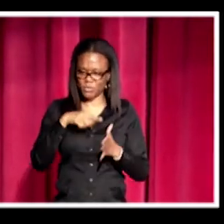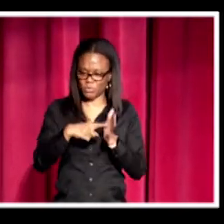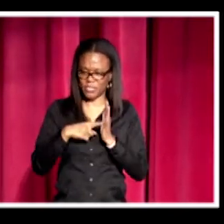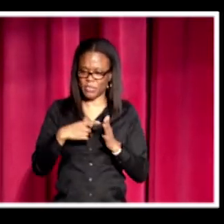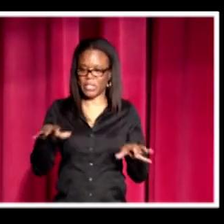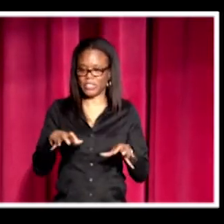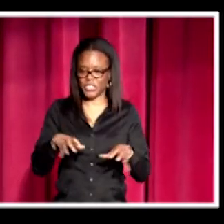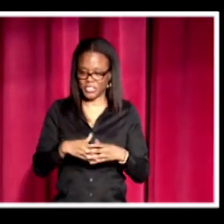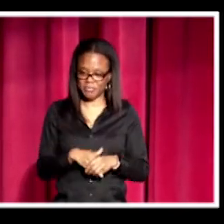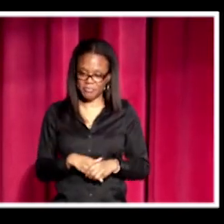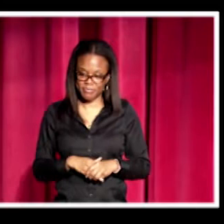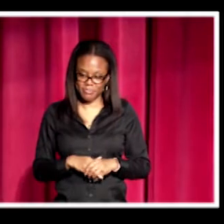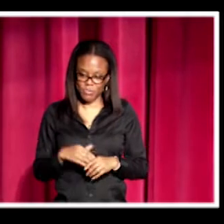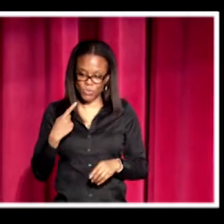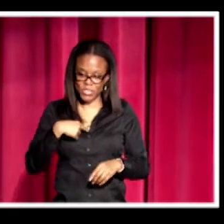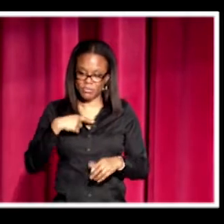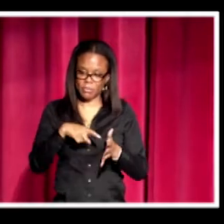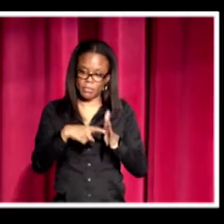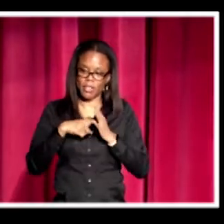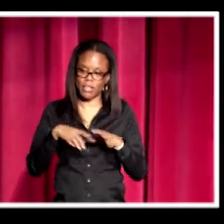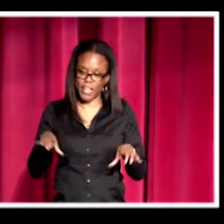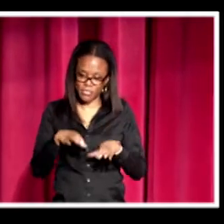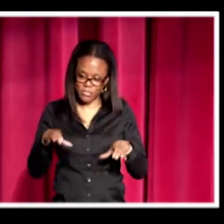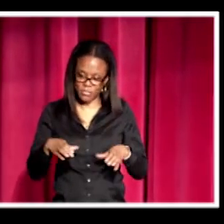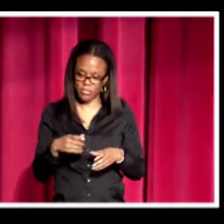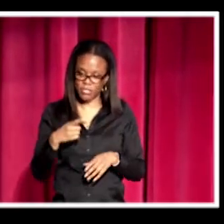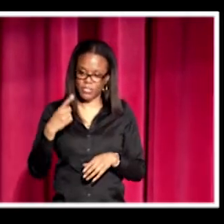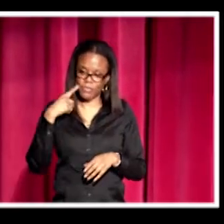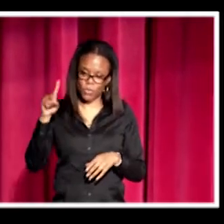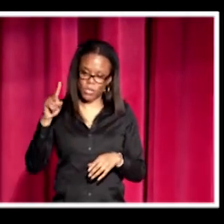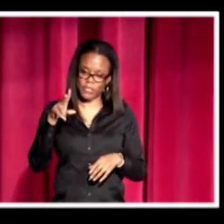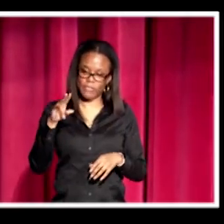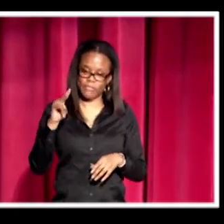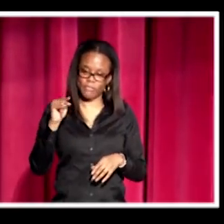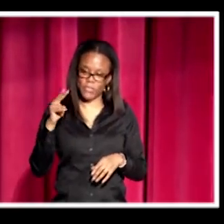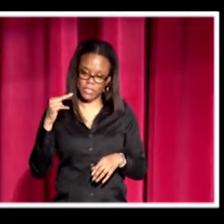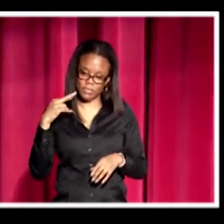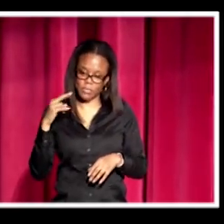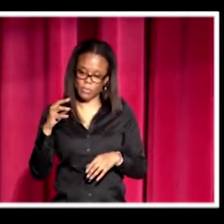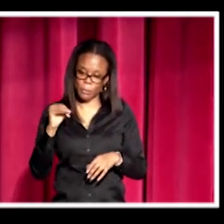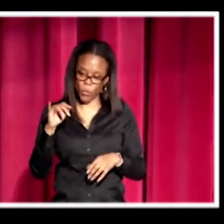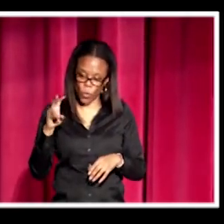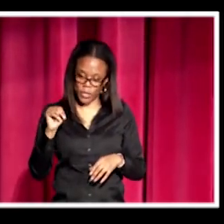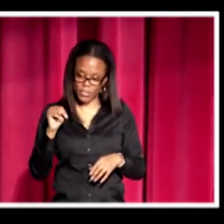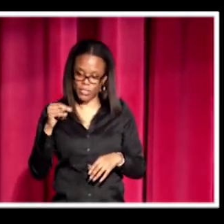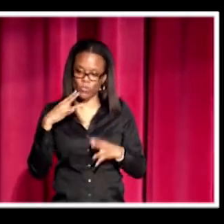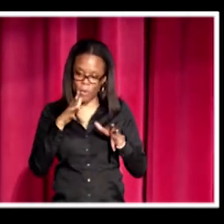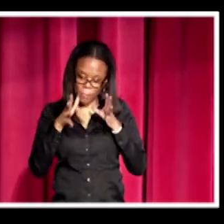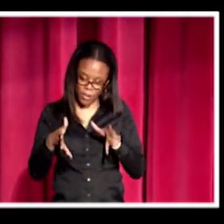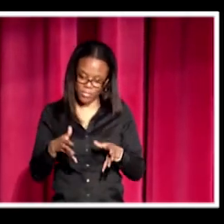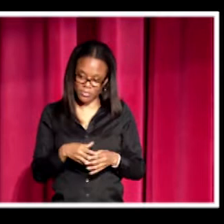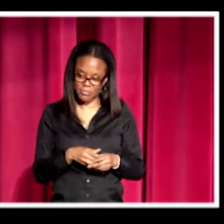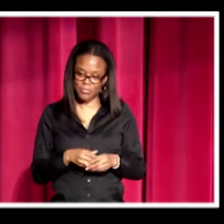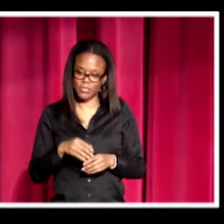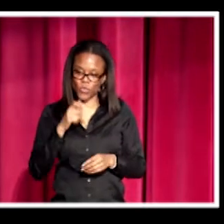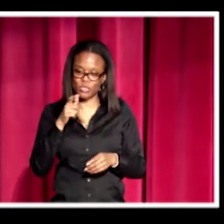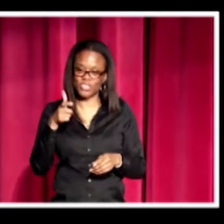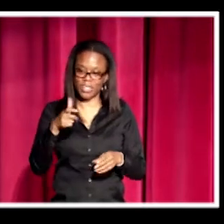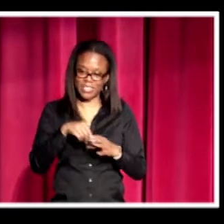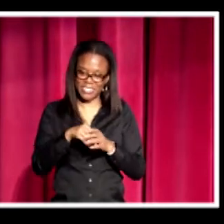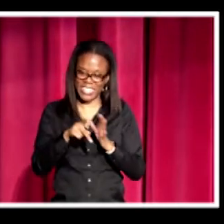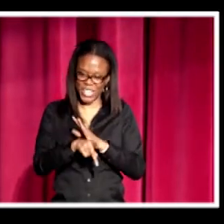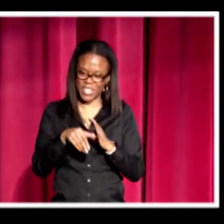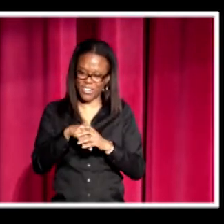action. We demand action for Vivian Morrow, a grandmother, a beloved neighbor who was shot and killed in